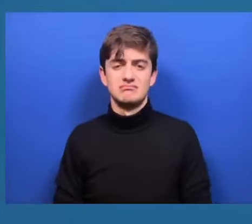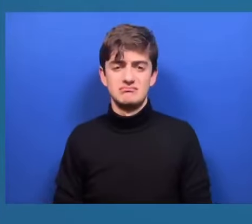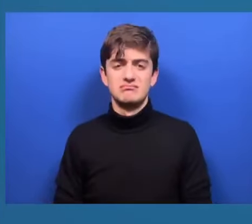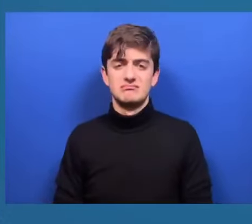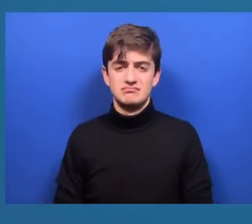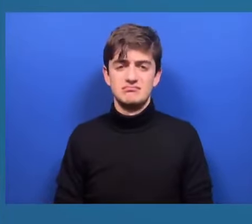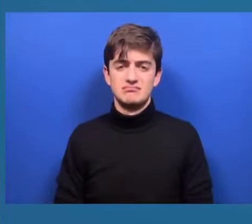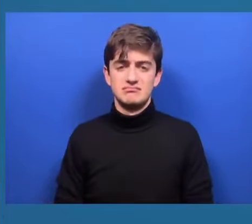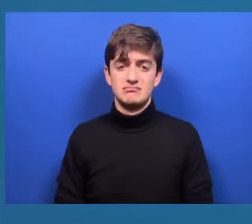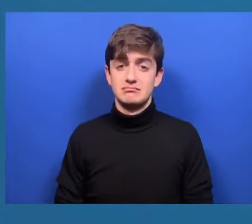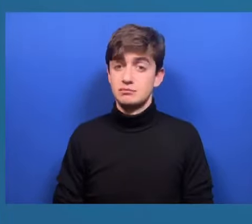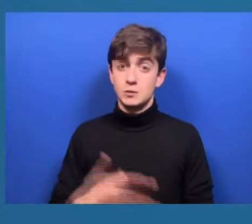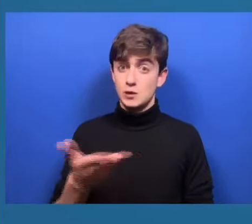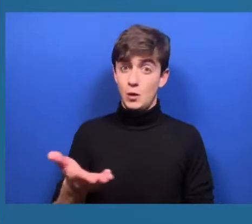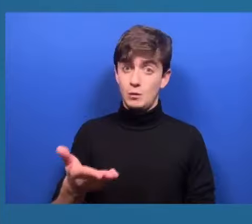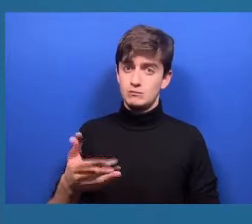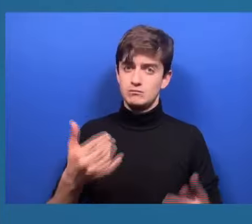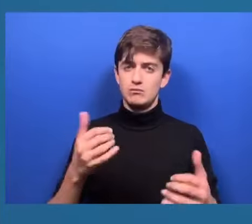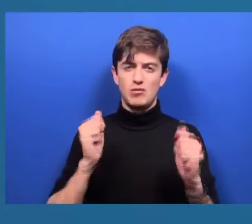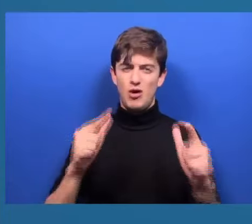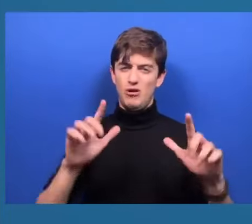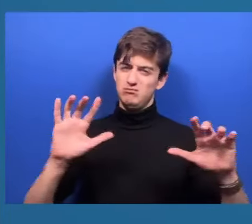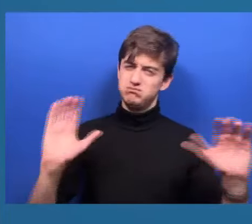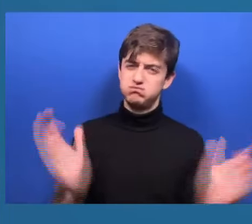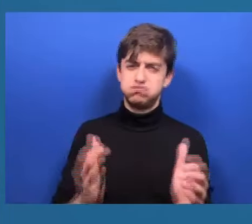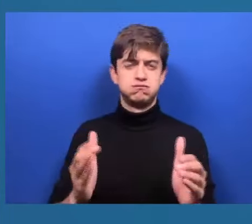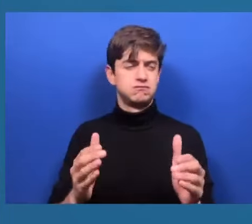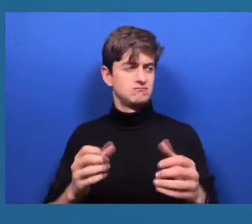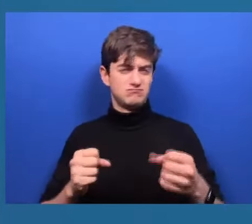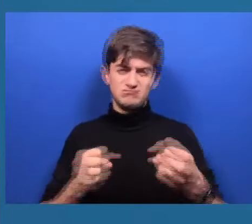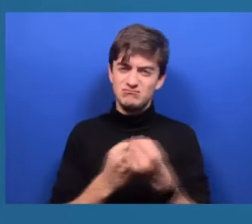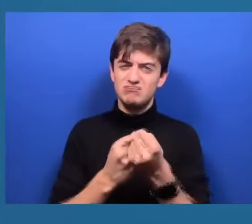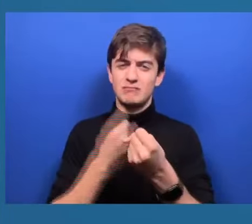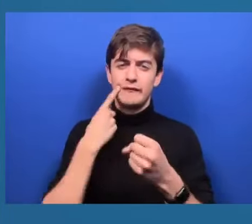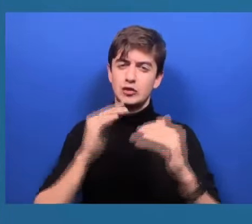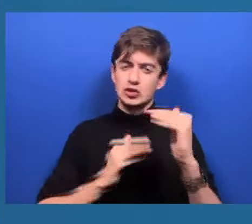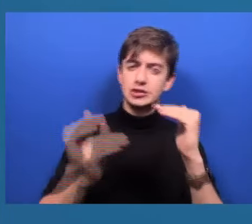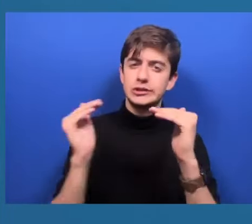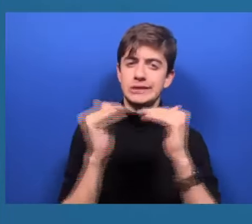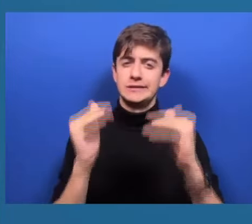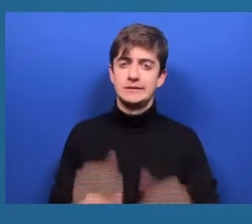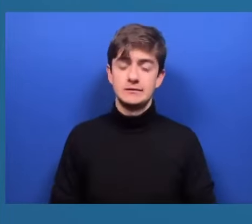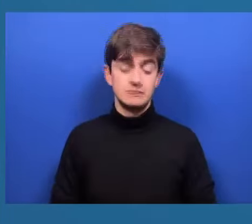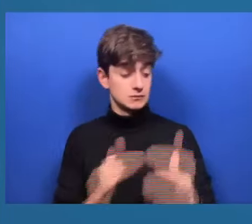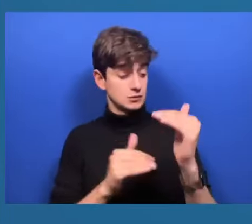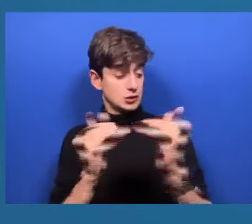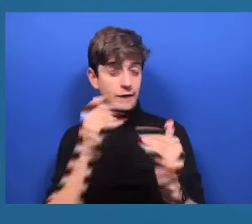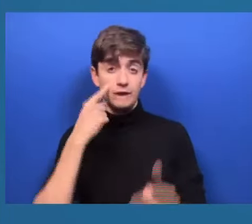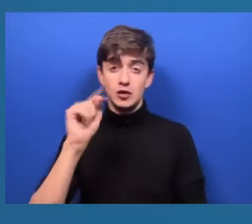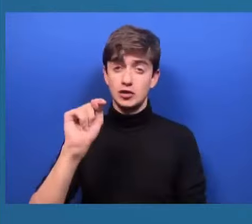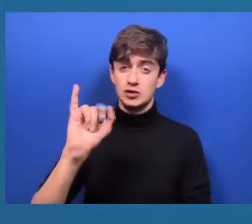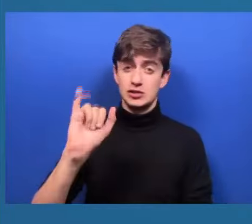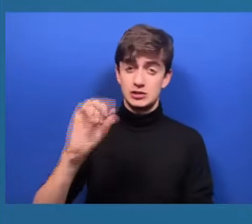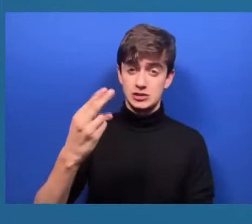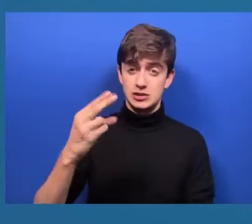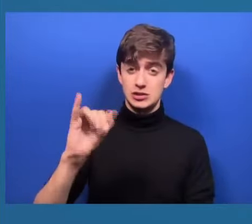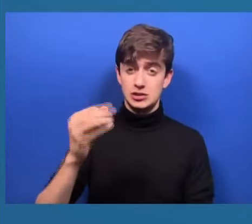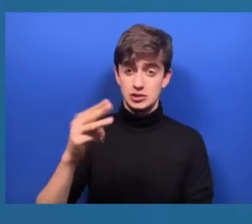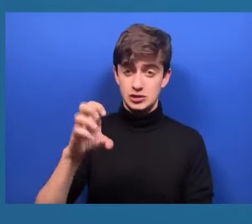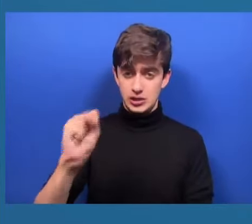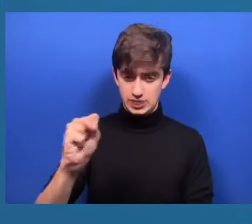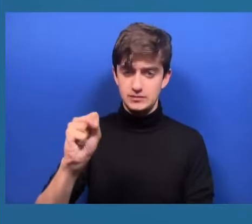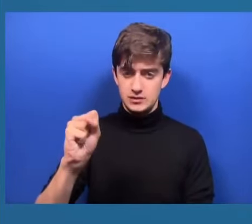And so let's all come together for justice. Justice for Tish James. Justicia para Tish James.